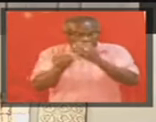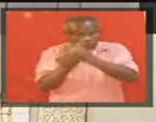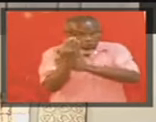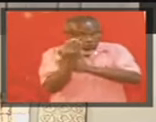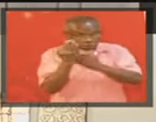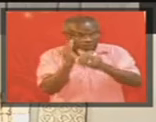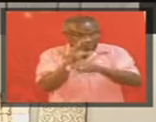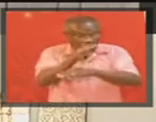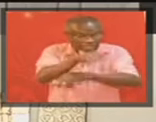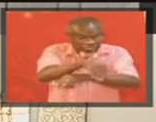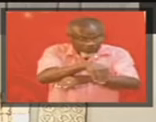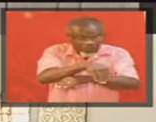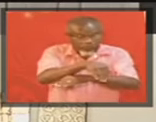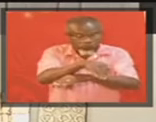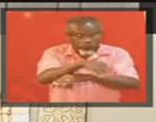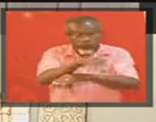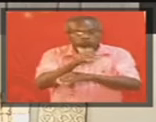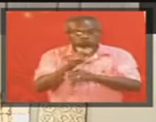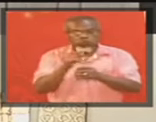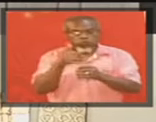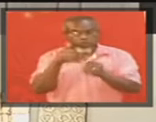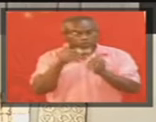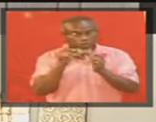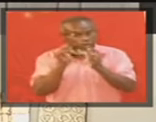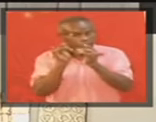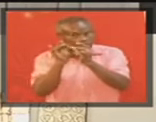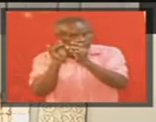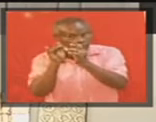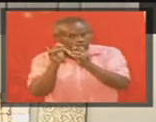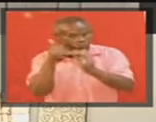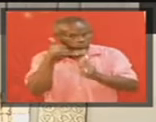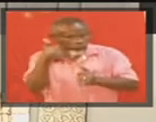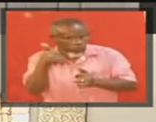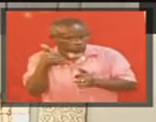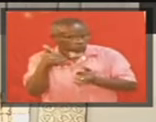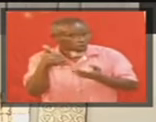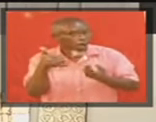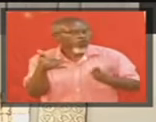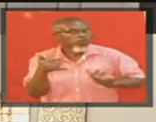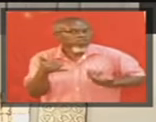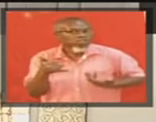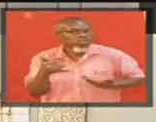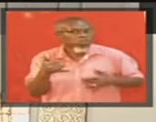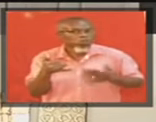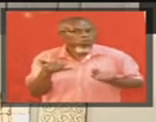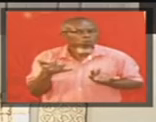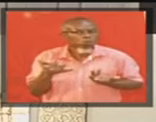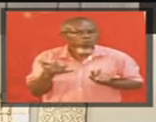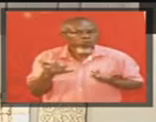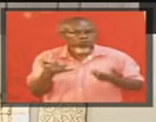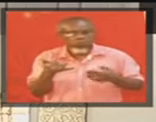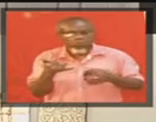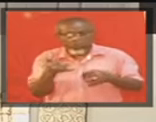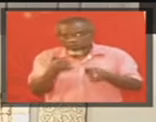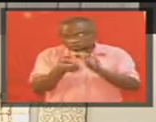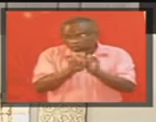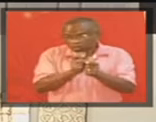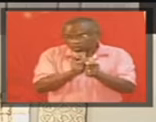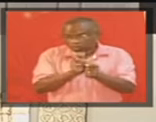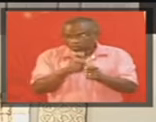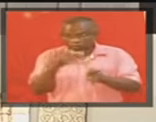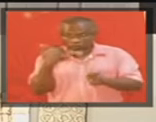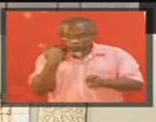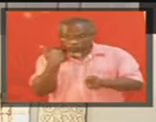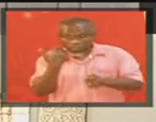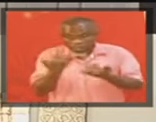that initial contact, that follow-up contact, is designed to give the medical team an idea of